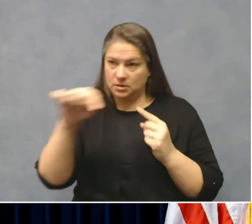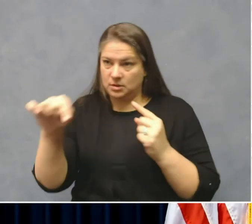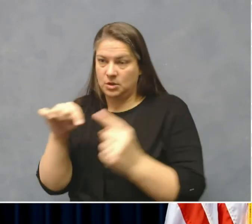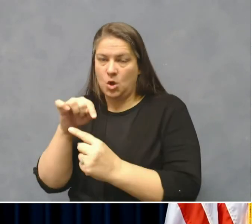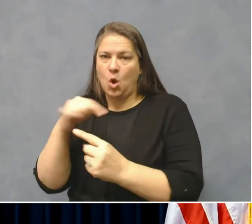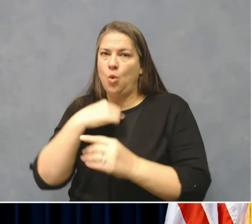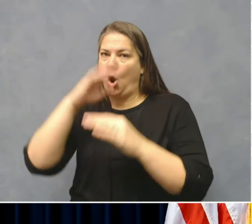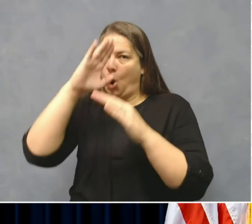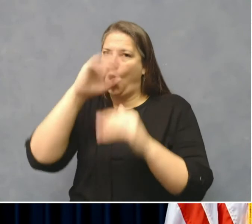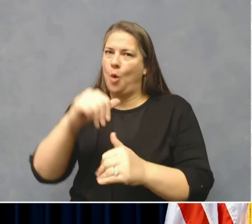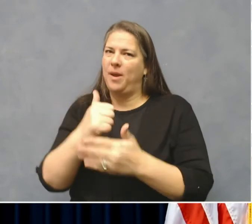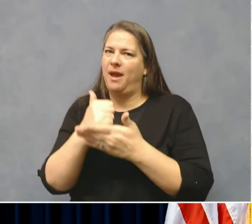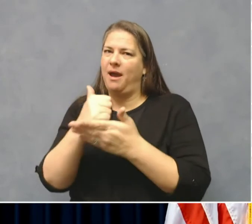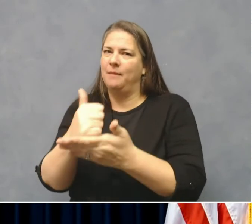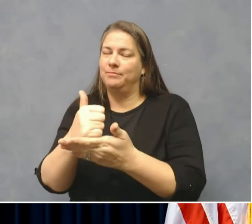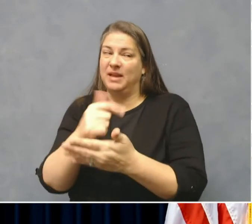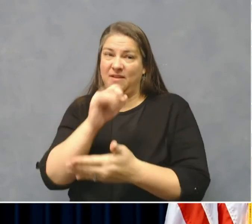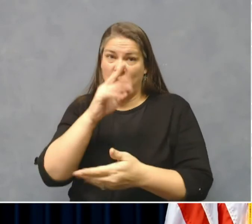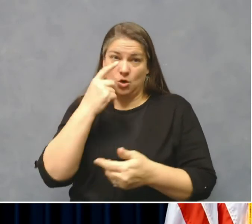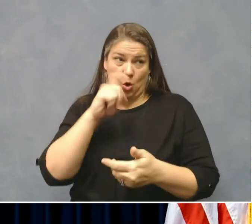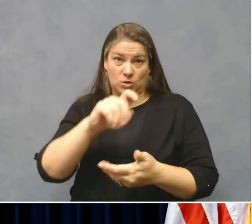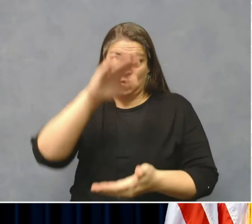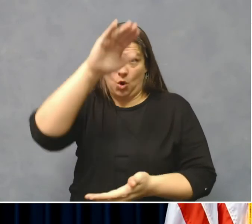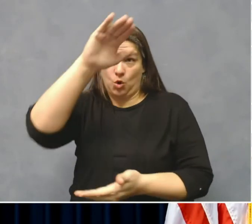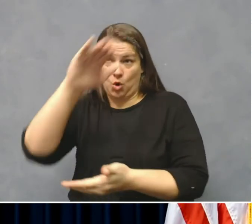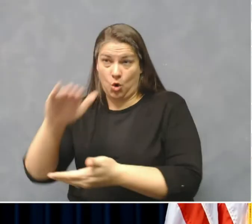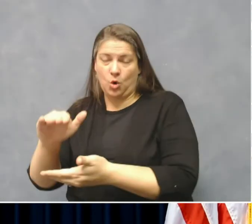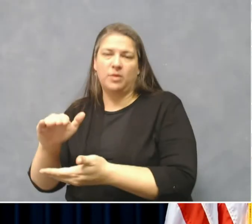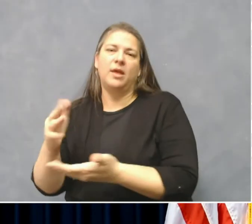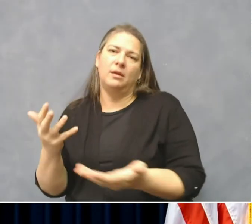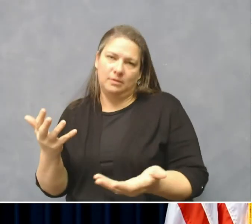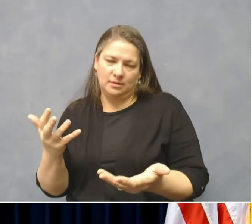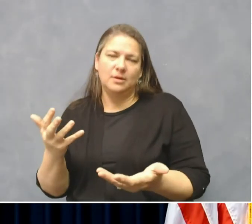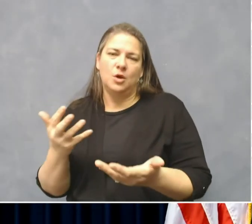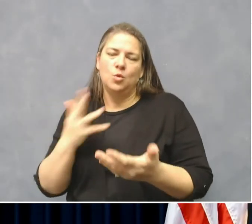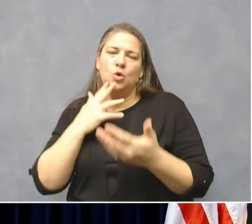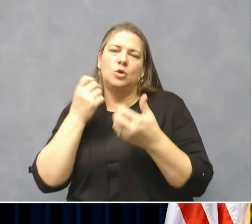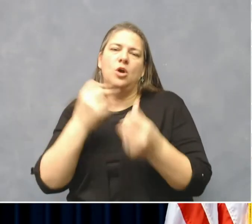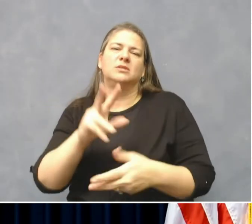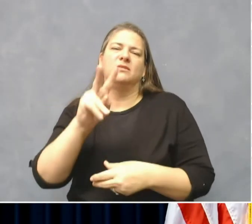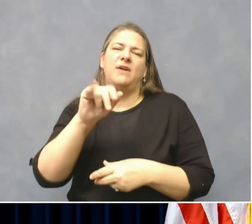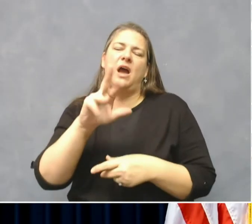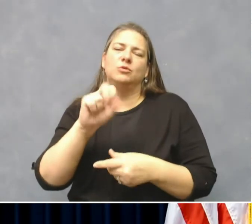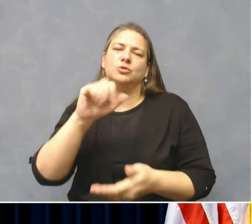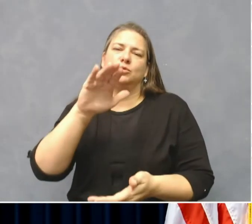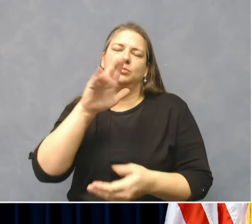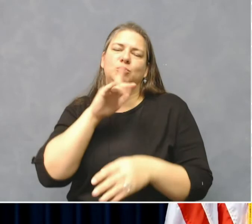we believe it will at least have a slowing effect on the virus. Debbie Yetter from the Courier-Journal.